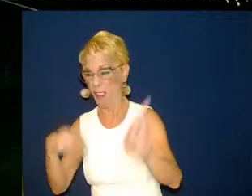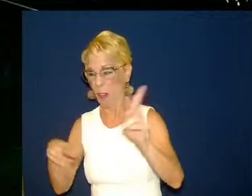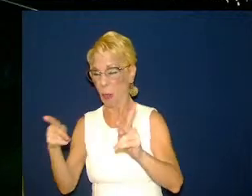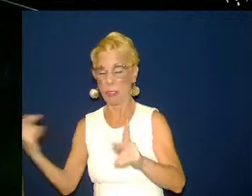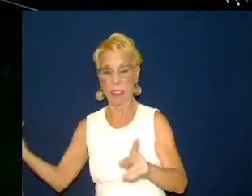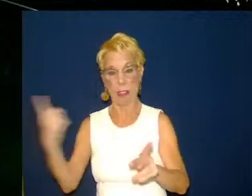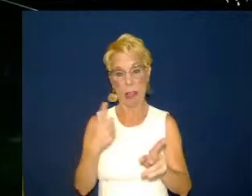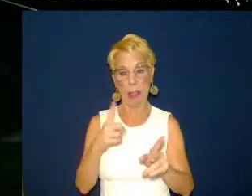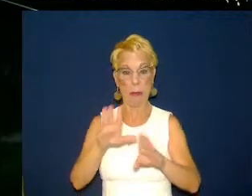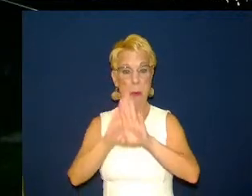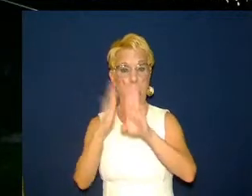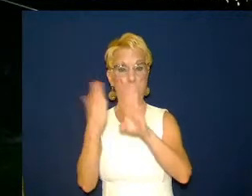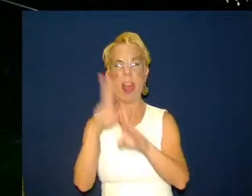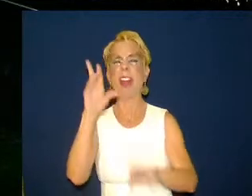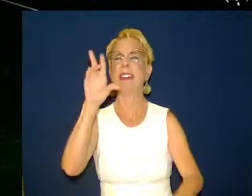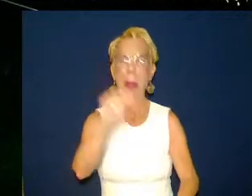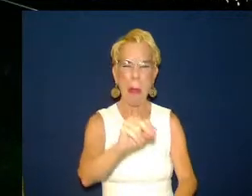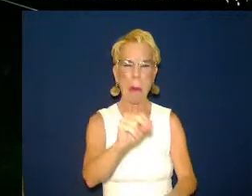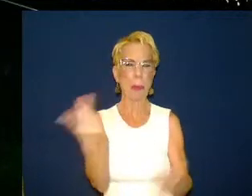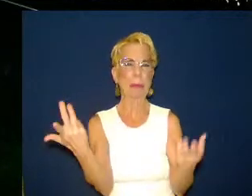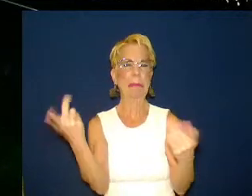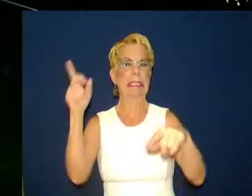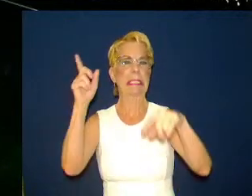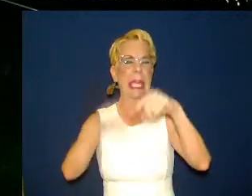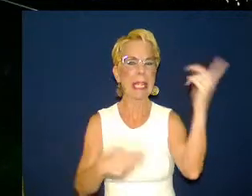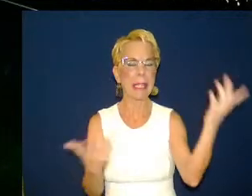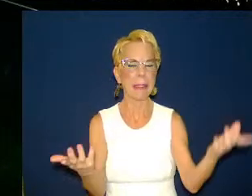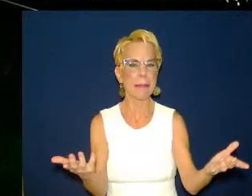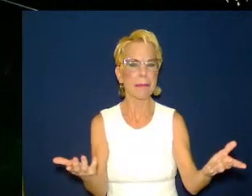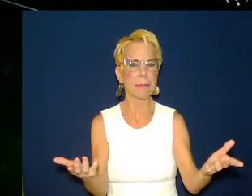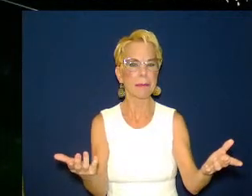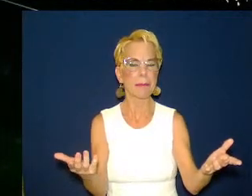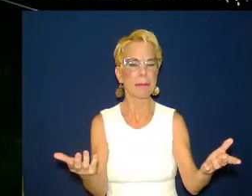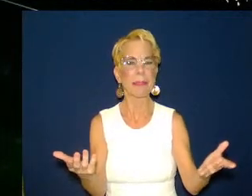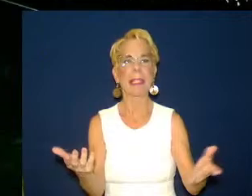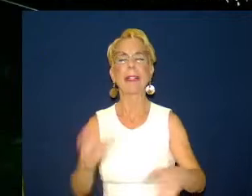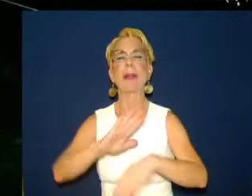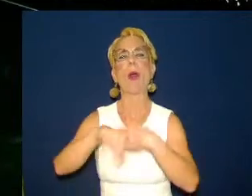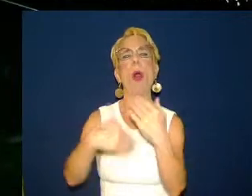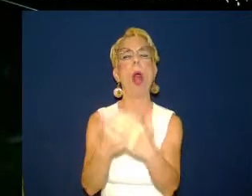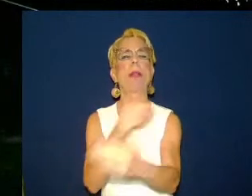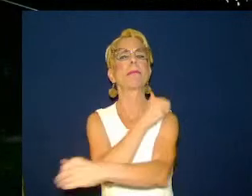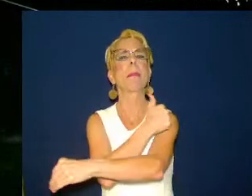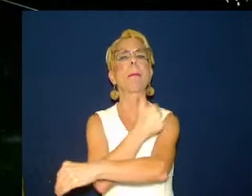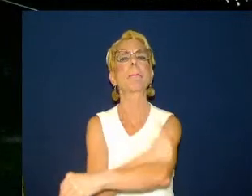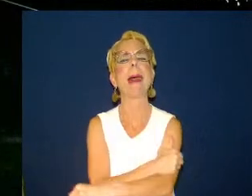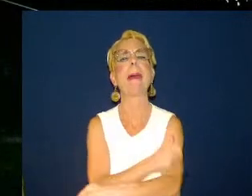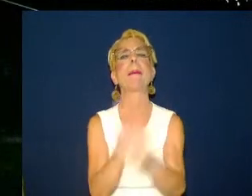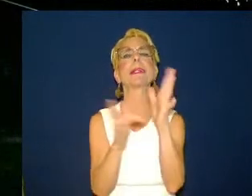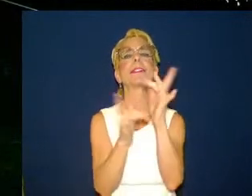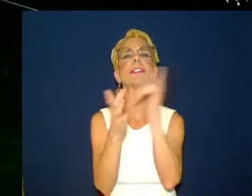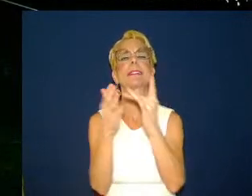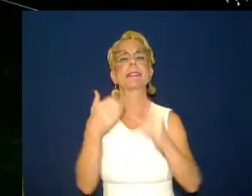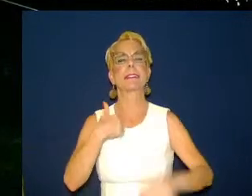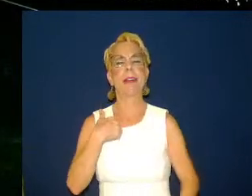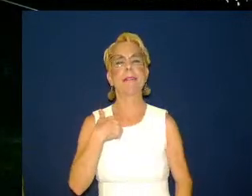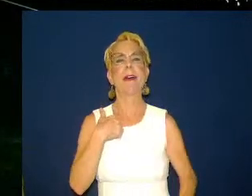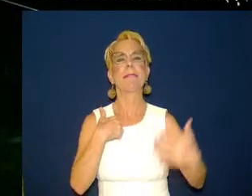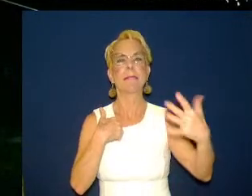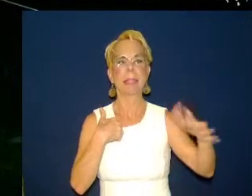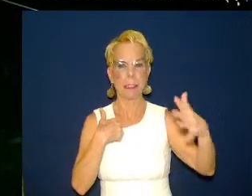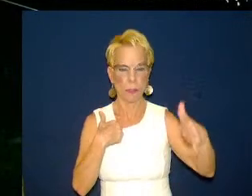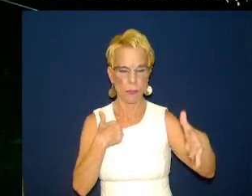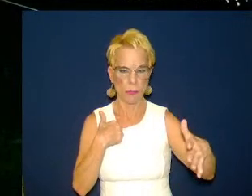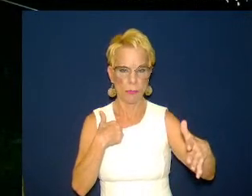servant, Eliakim, who was given the key of David and who alone had the authority to admit